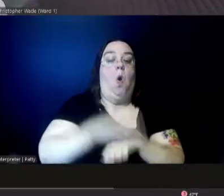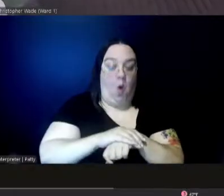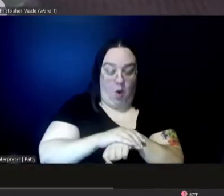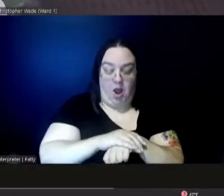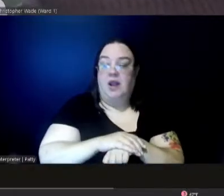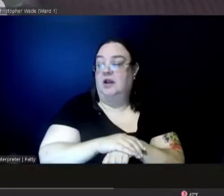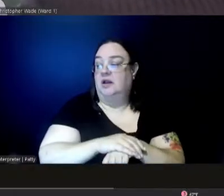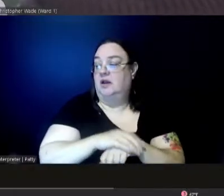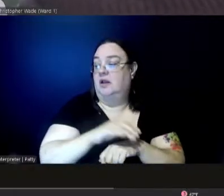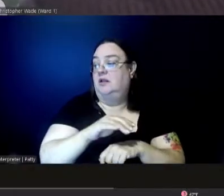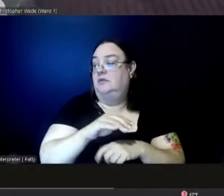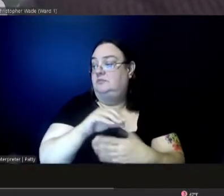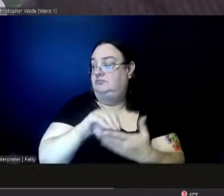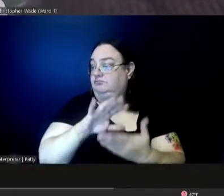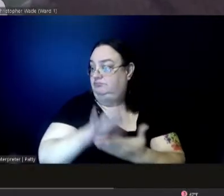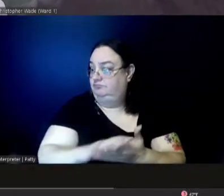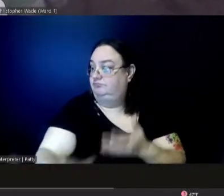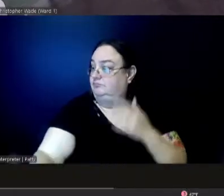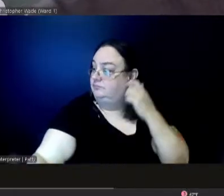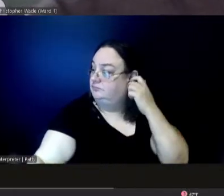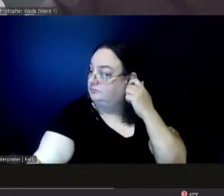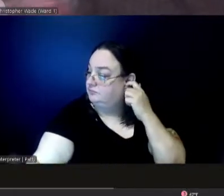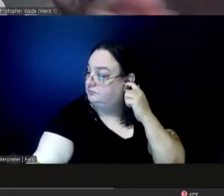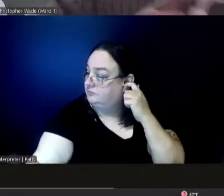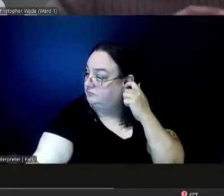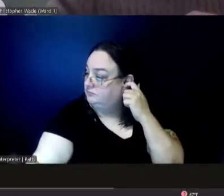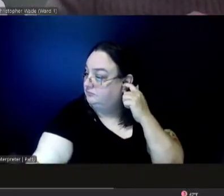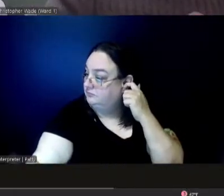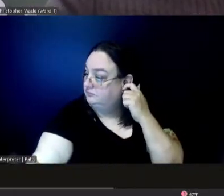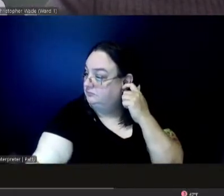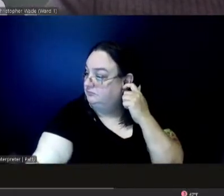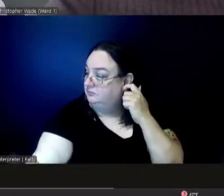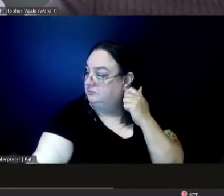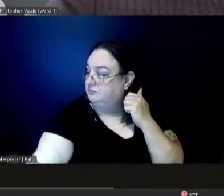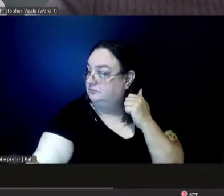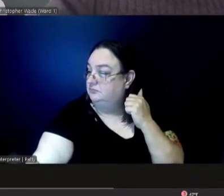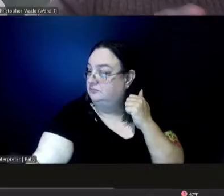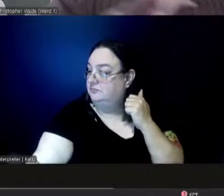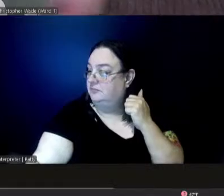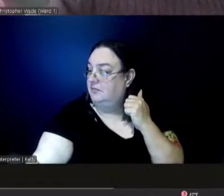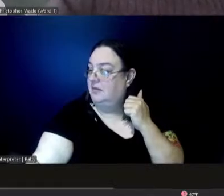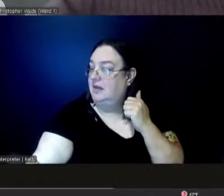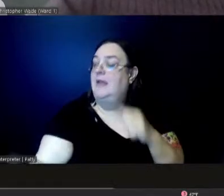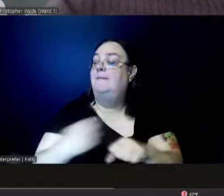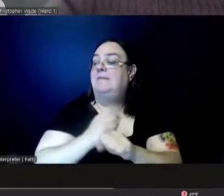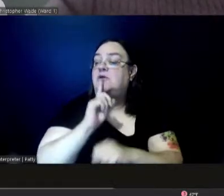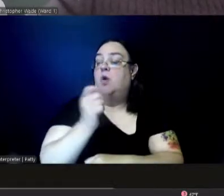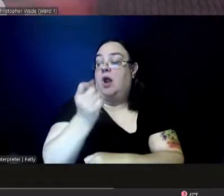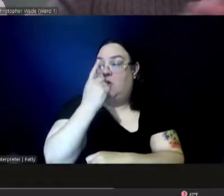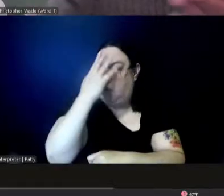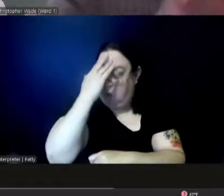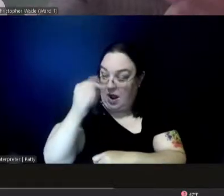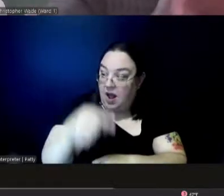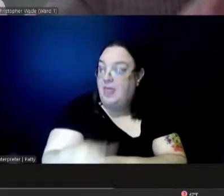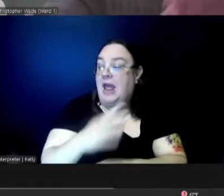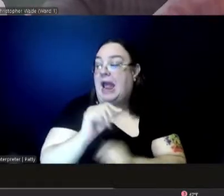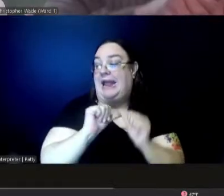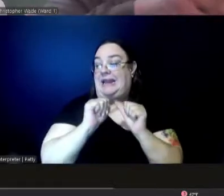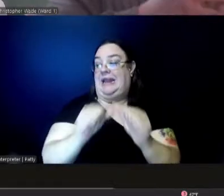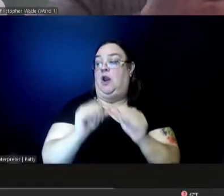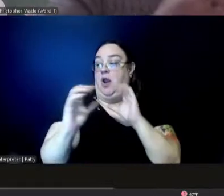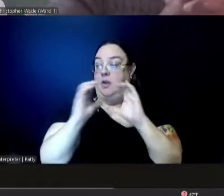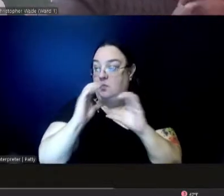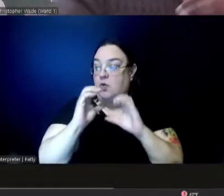the books, and make sure that we understand why they're there, and then we continue to communicate consistently those exceptions.